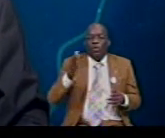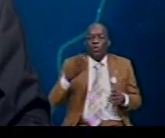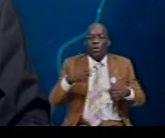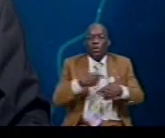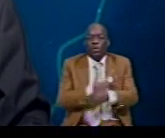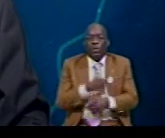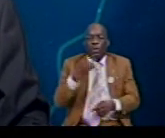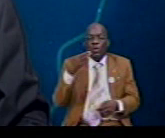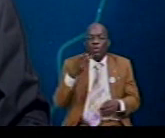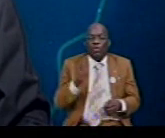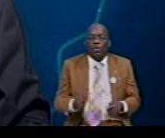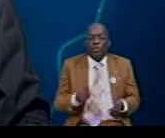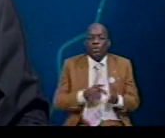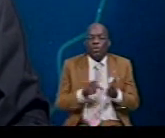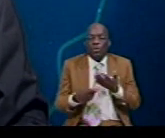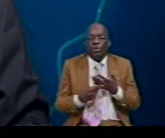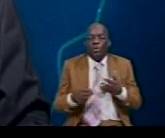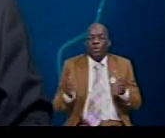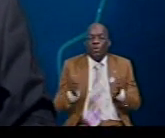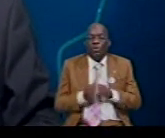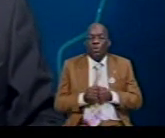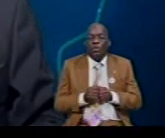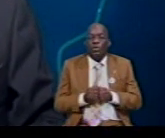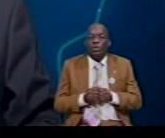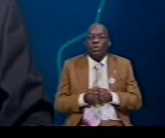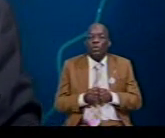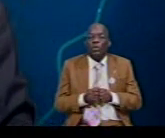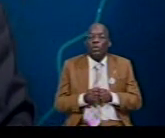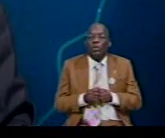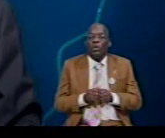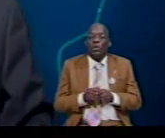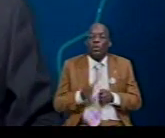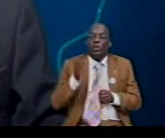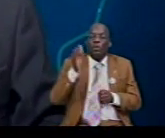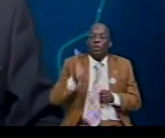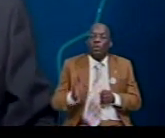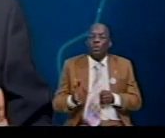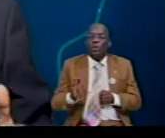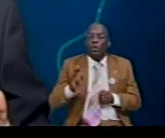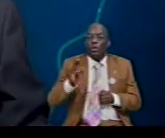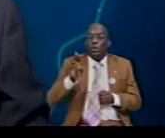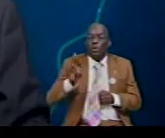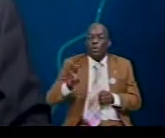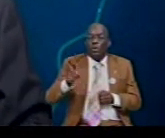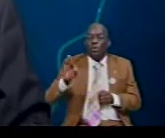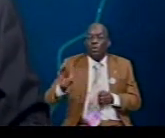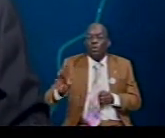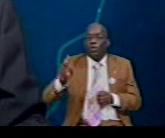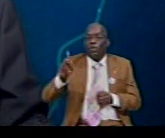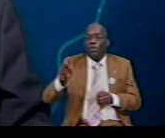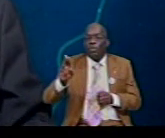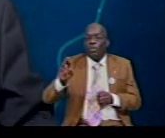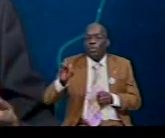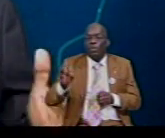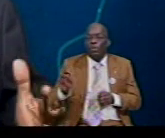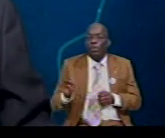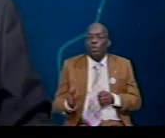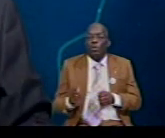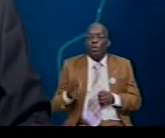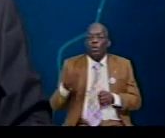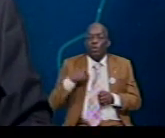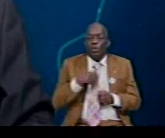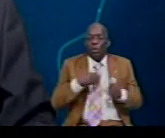crusade with Pastor Dr. W.F. Kumuyi. We thank the Lord for the great and mighty things that the Lord has already done in the past